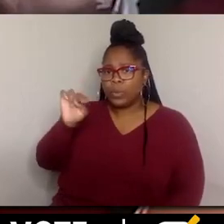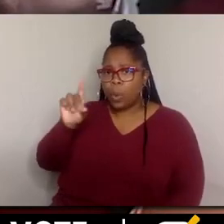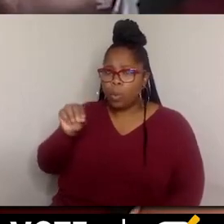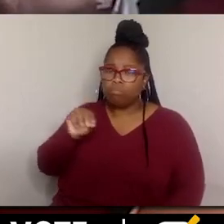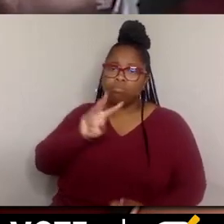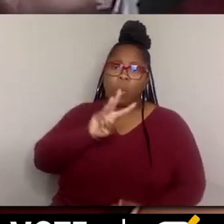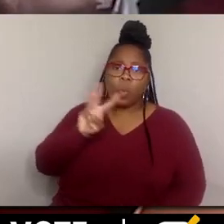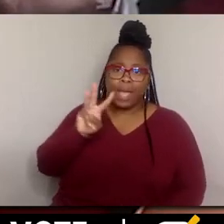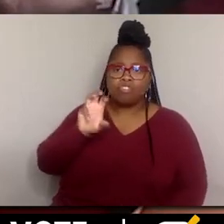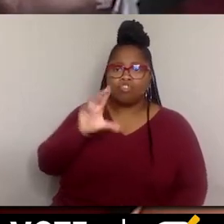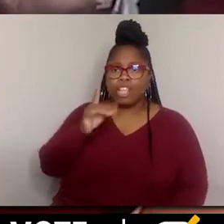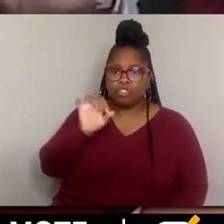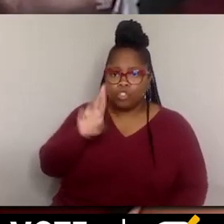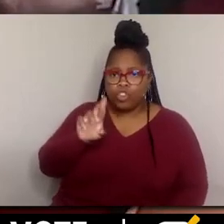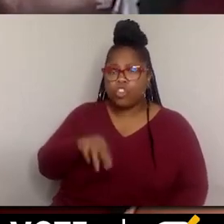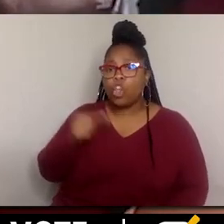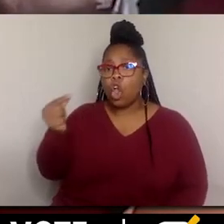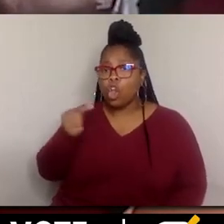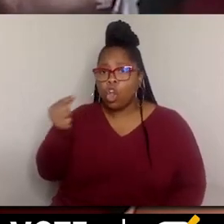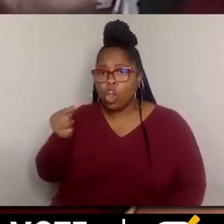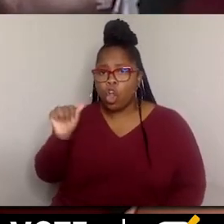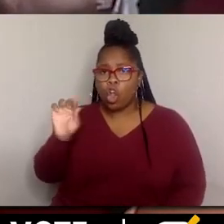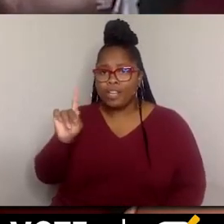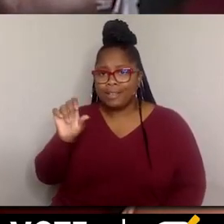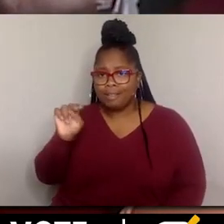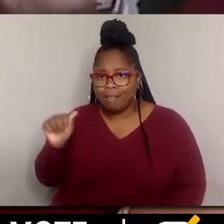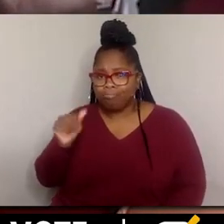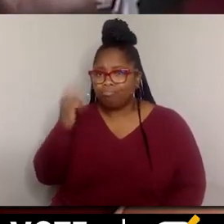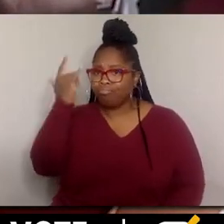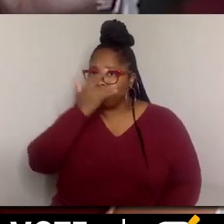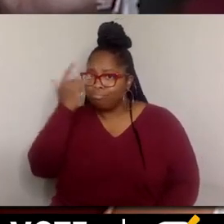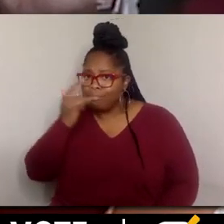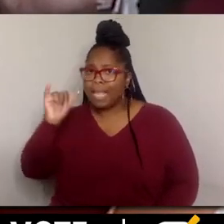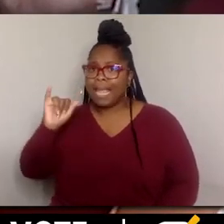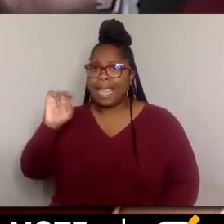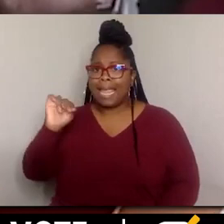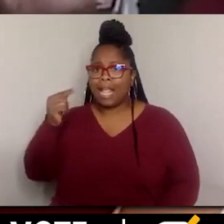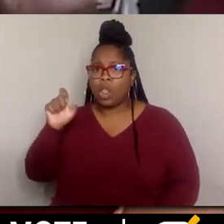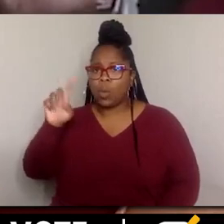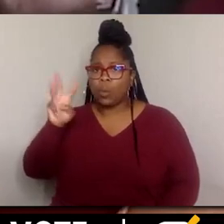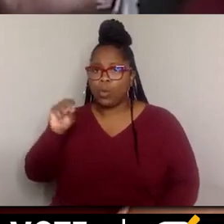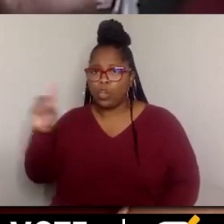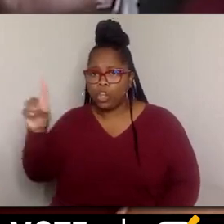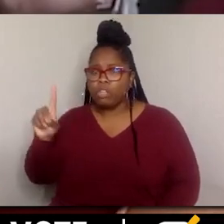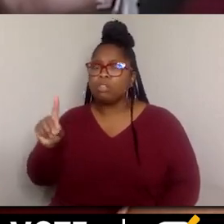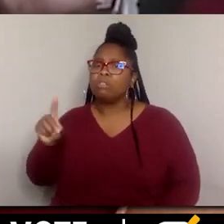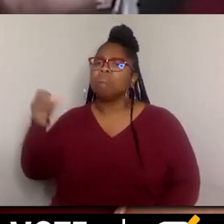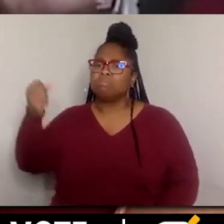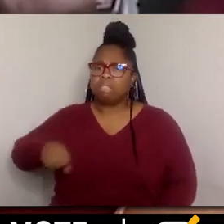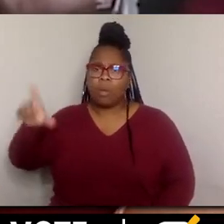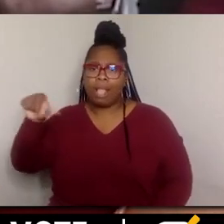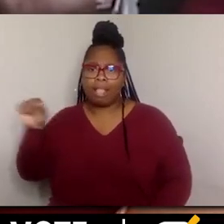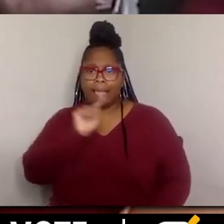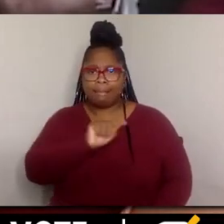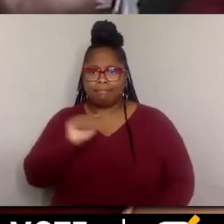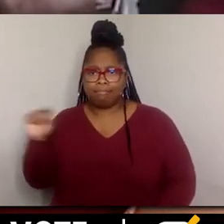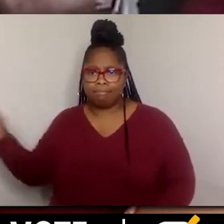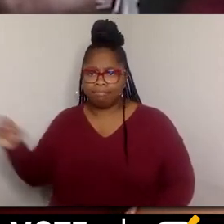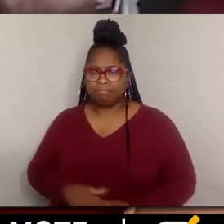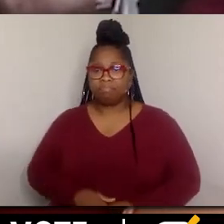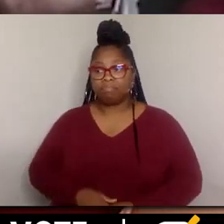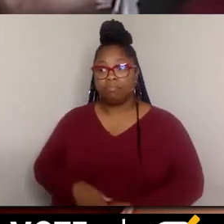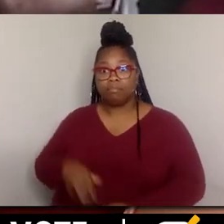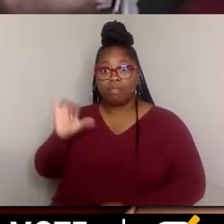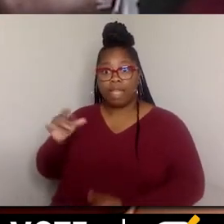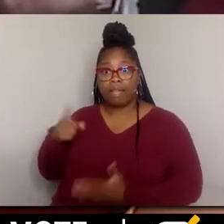Gardena, Inglewood, and South LA. This action is a part of a national day of